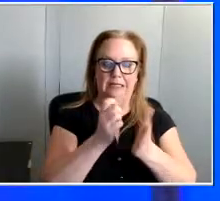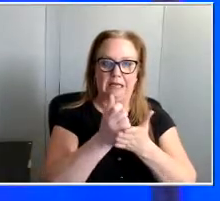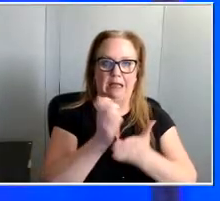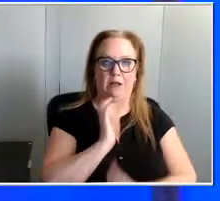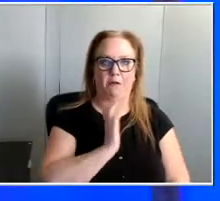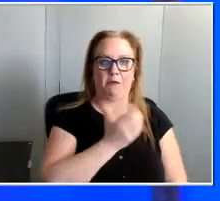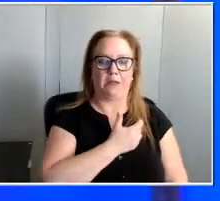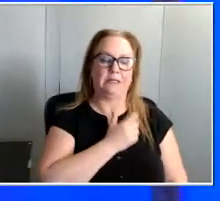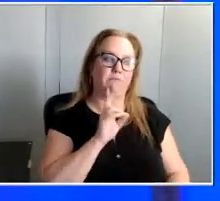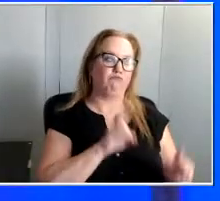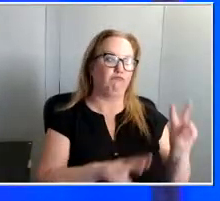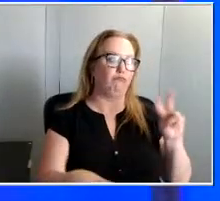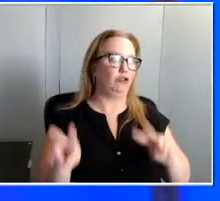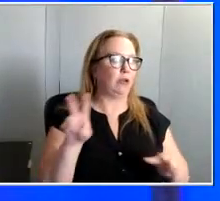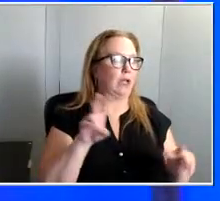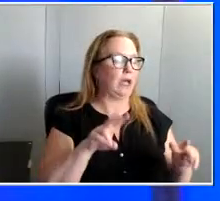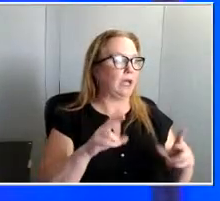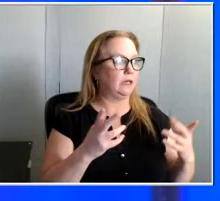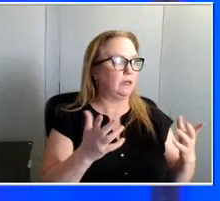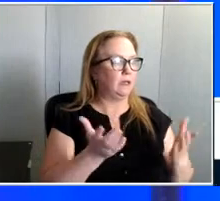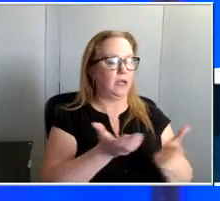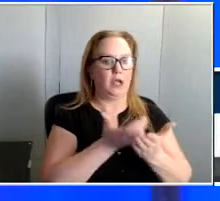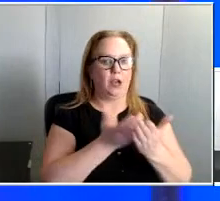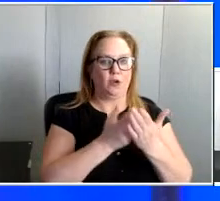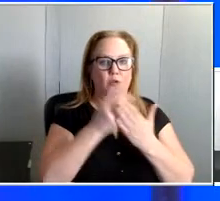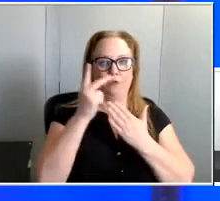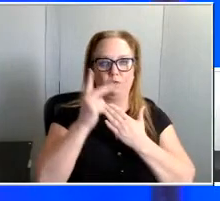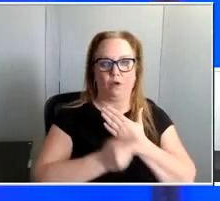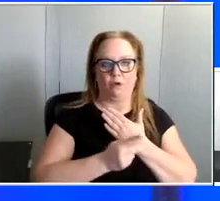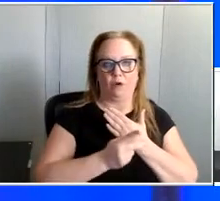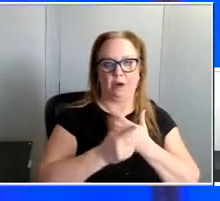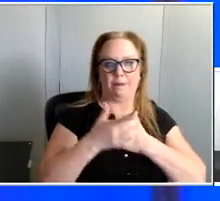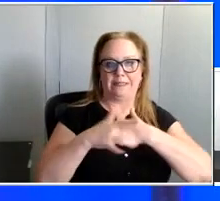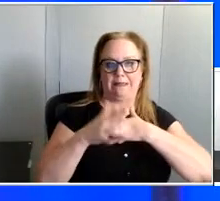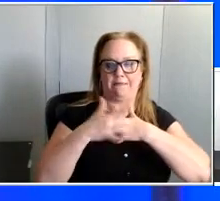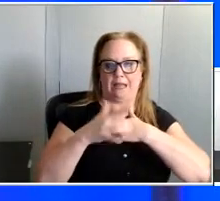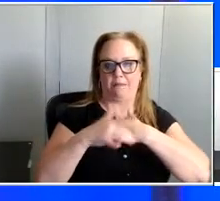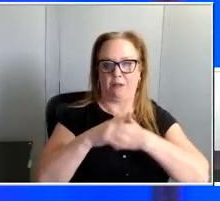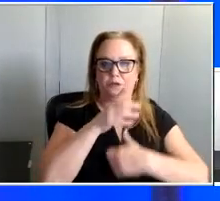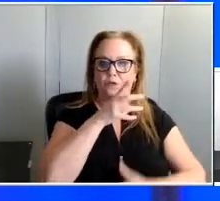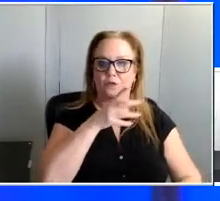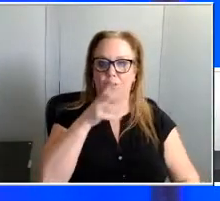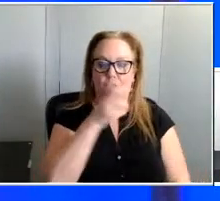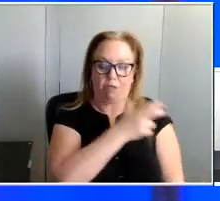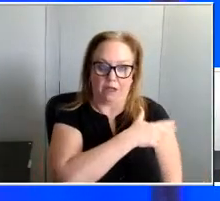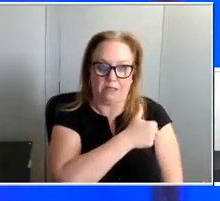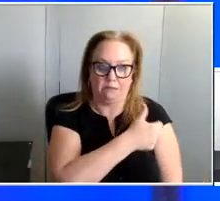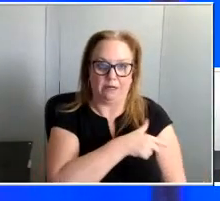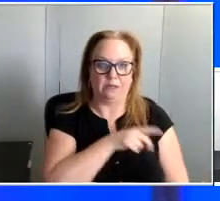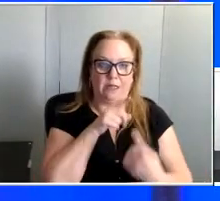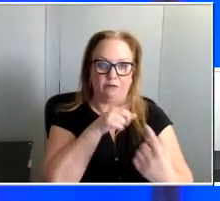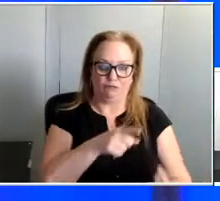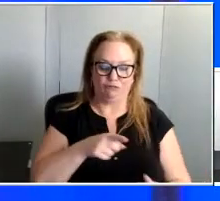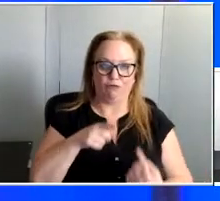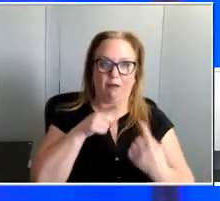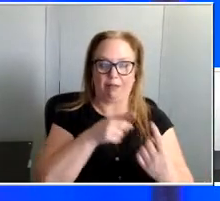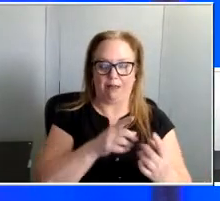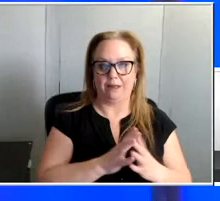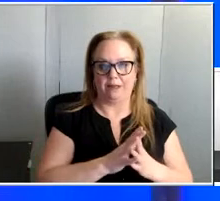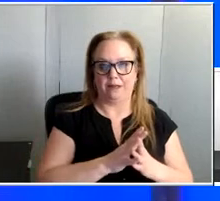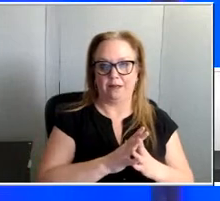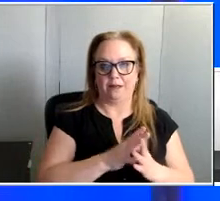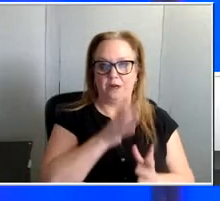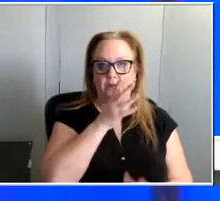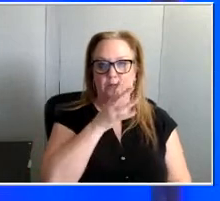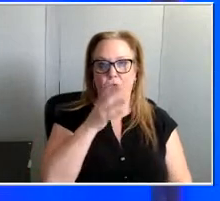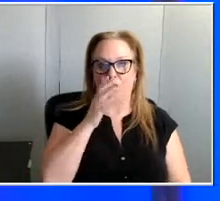look at a new program that is available to rural hospitals that are struggling. The Rural